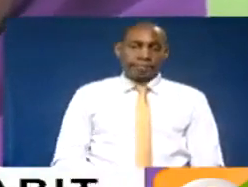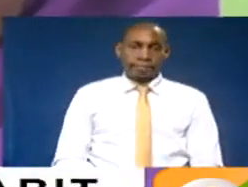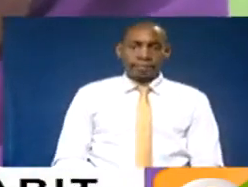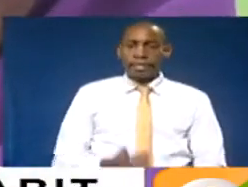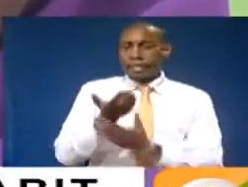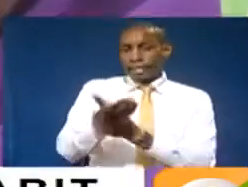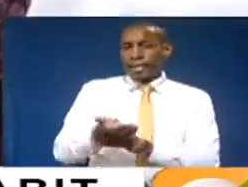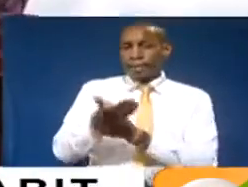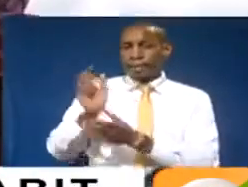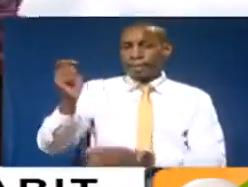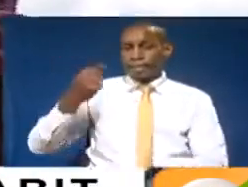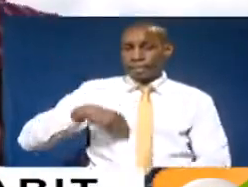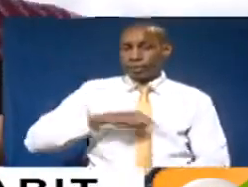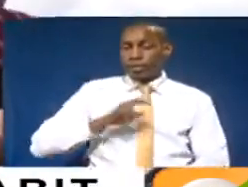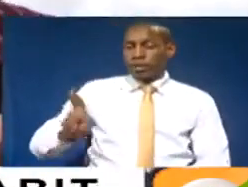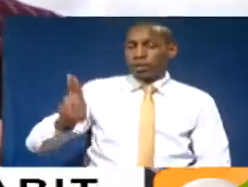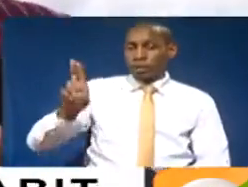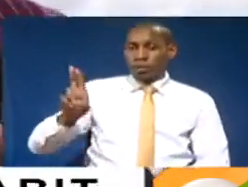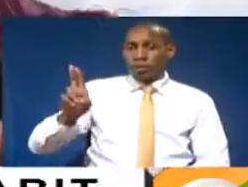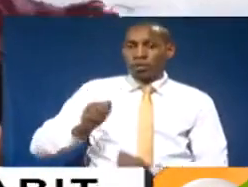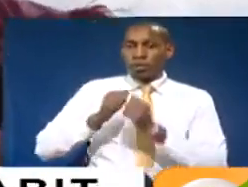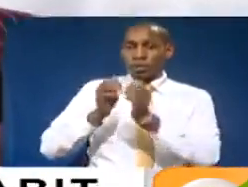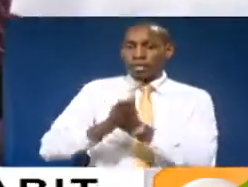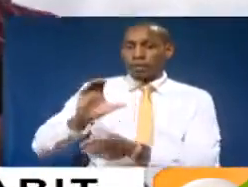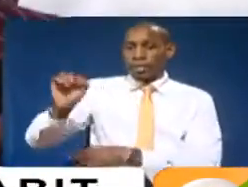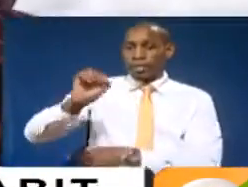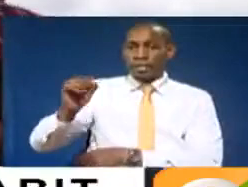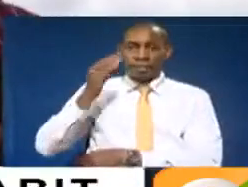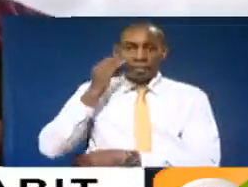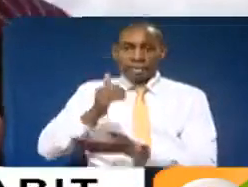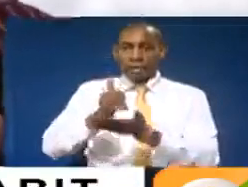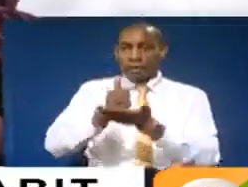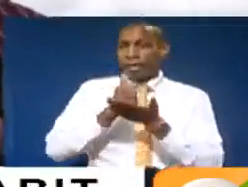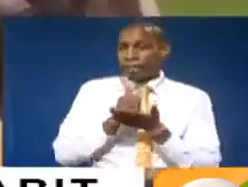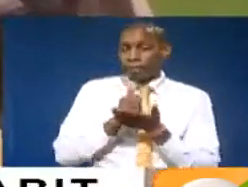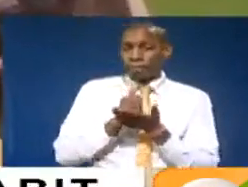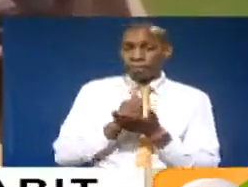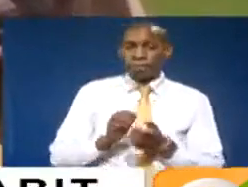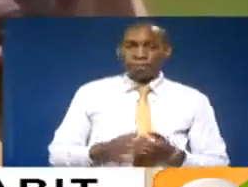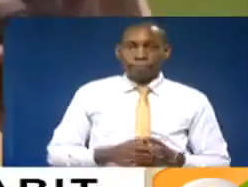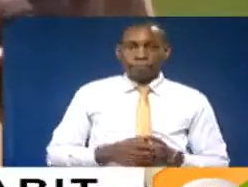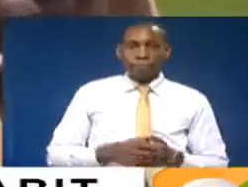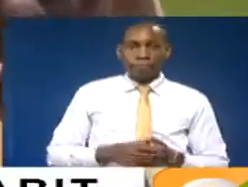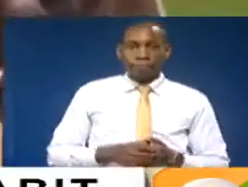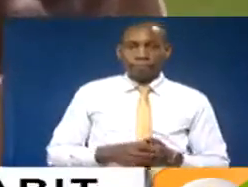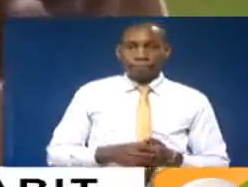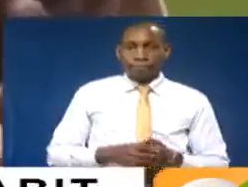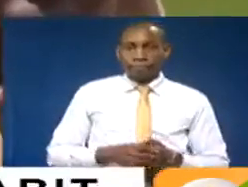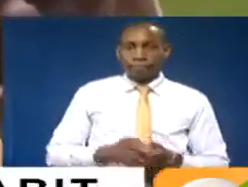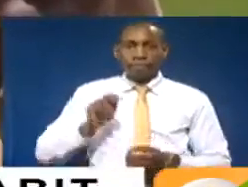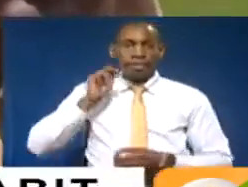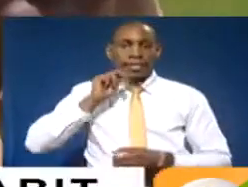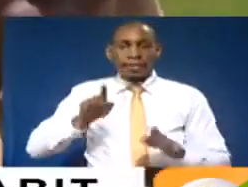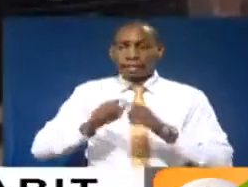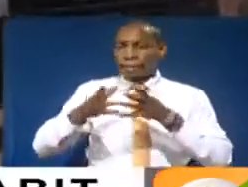am pleading to our President Uhuru Kenyatta and CS Matiang'i to intervene. Diko Godana's nephew is